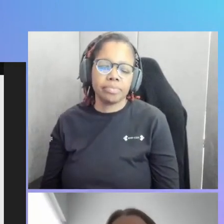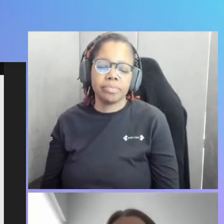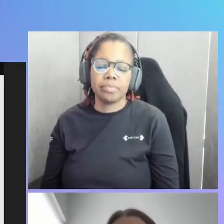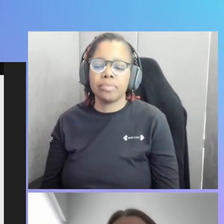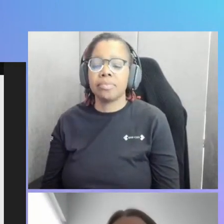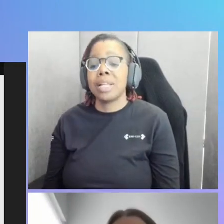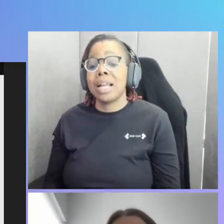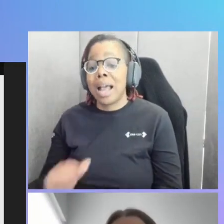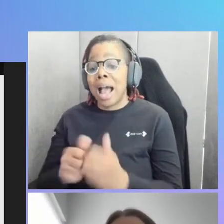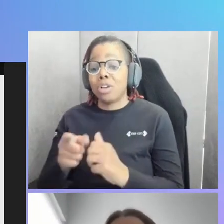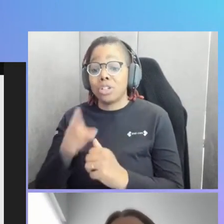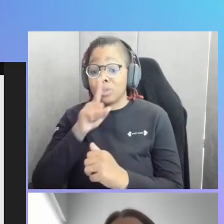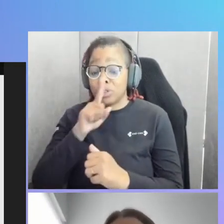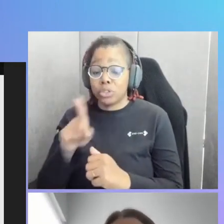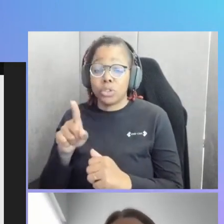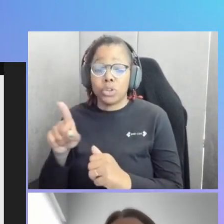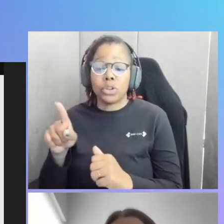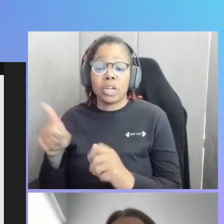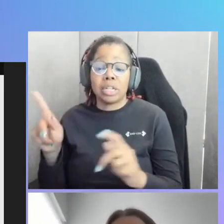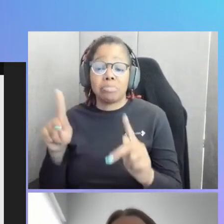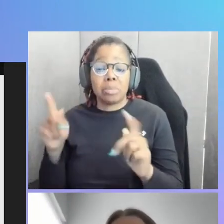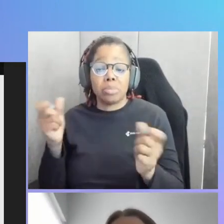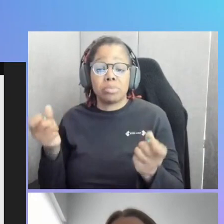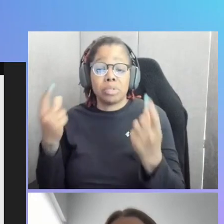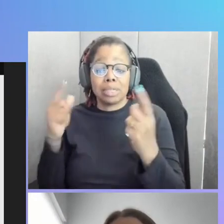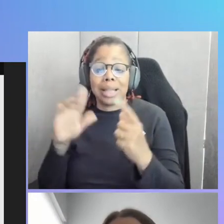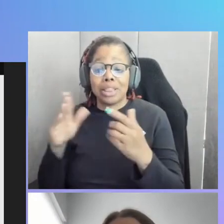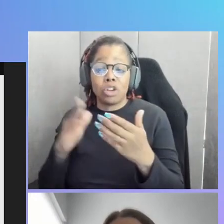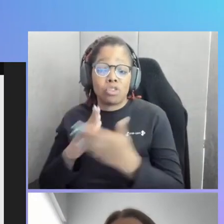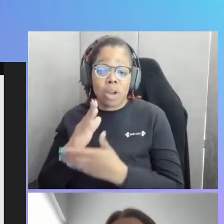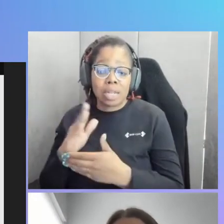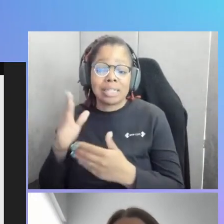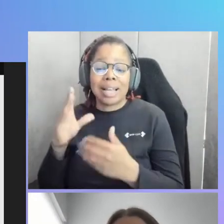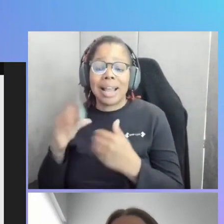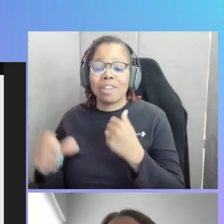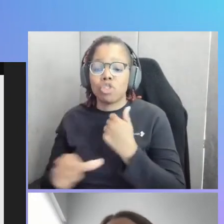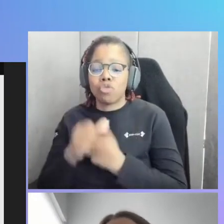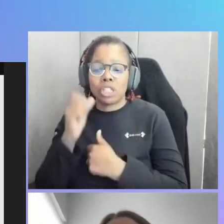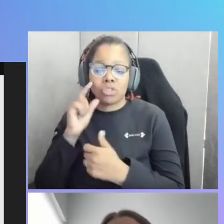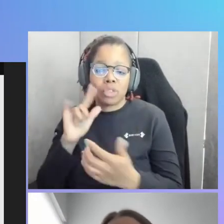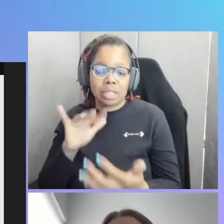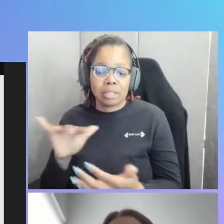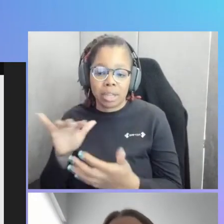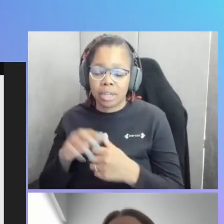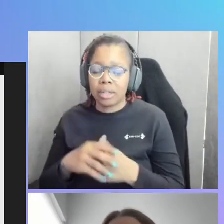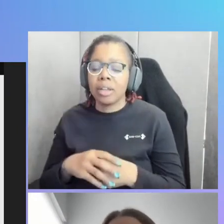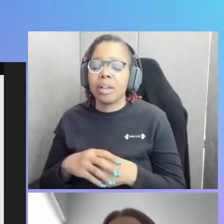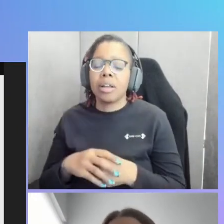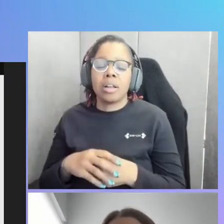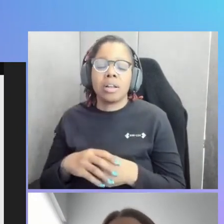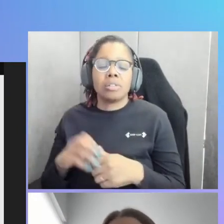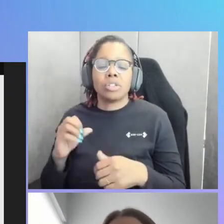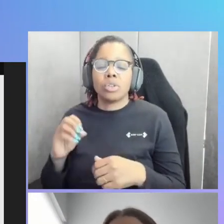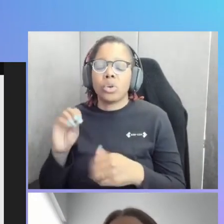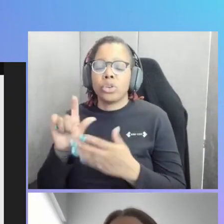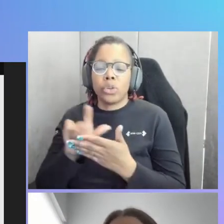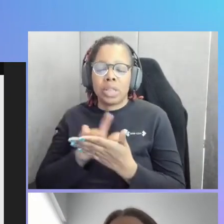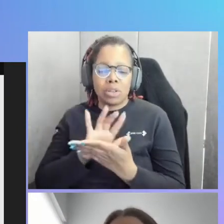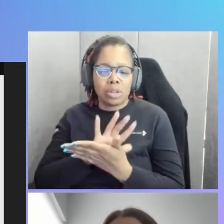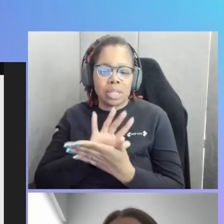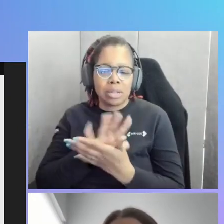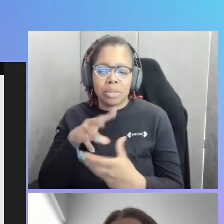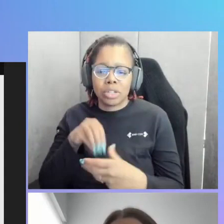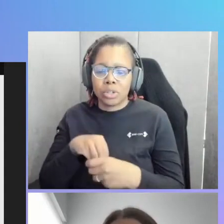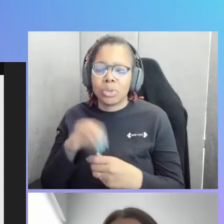And how do you ensure that participants understand their rights and the risks of the study? So your legal documents, including